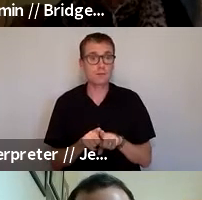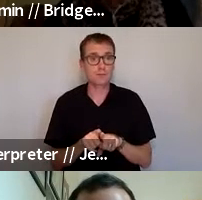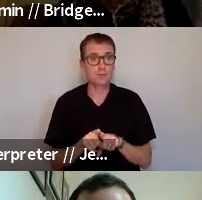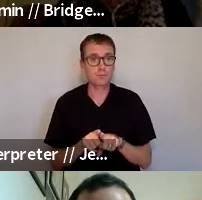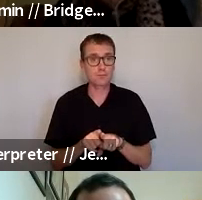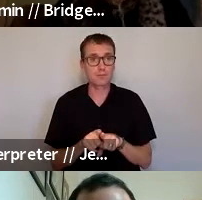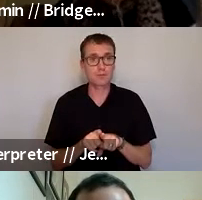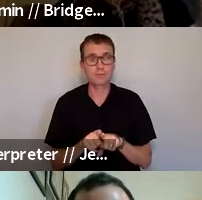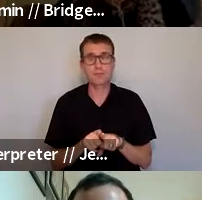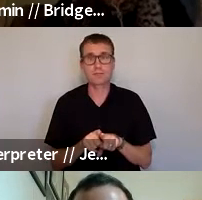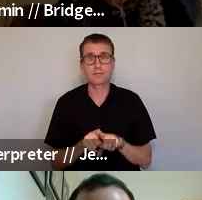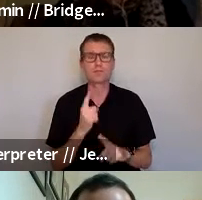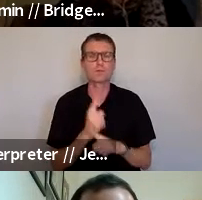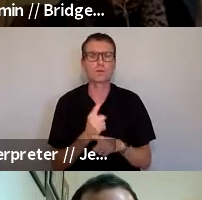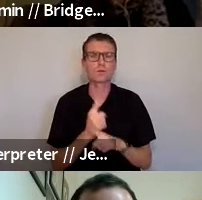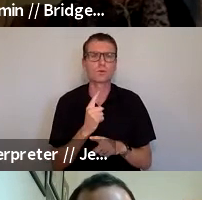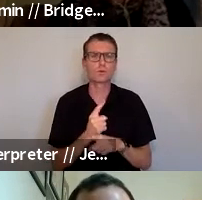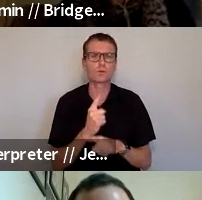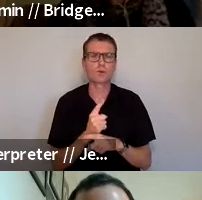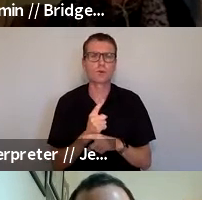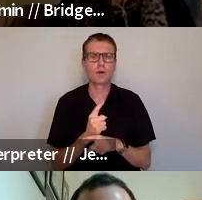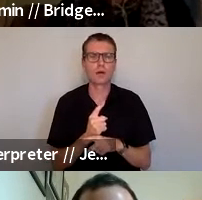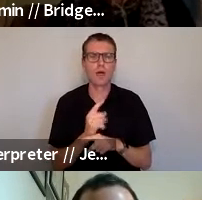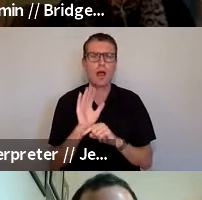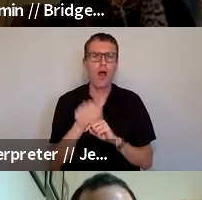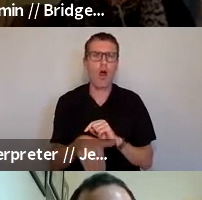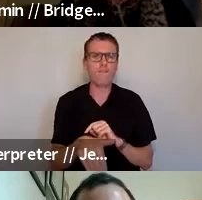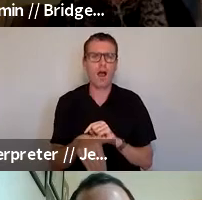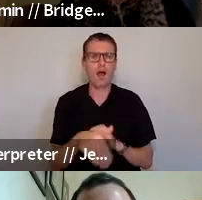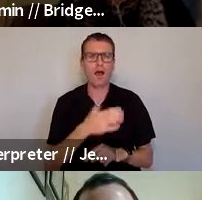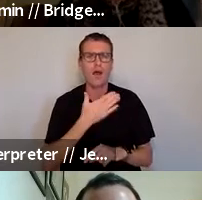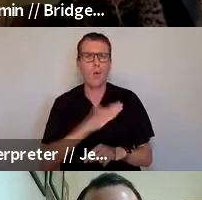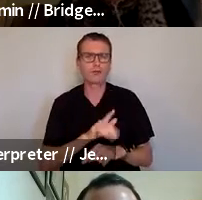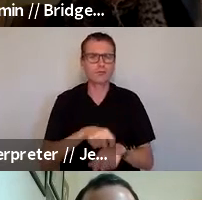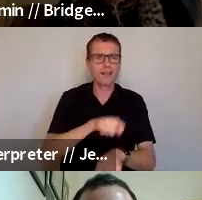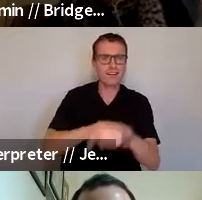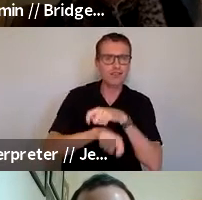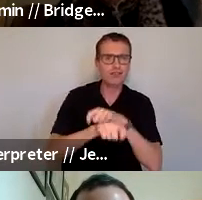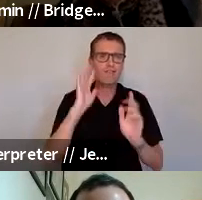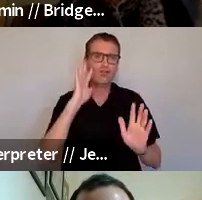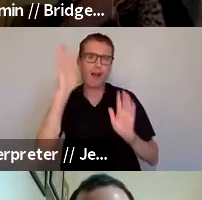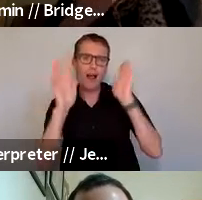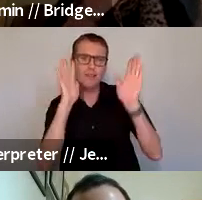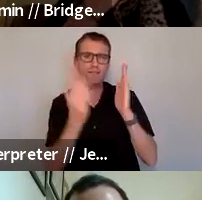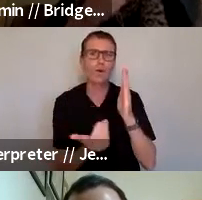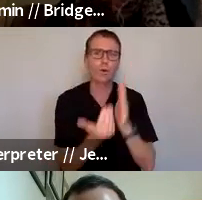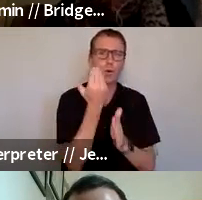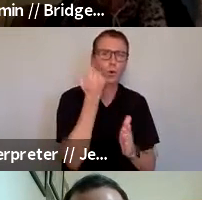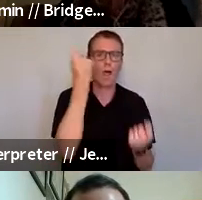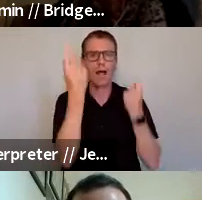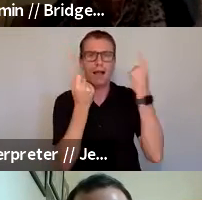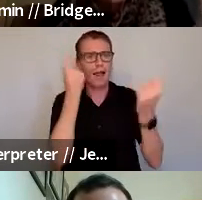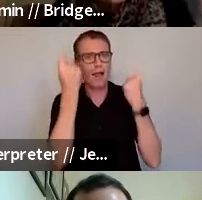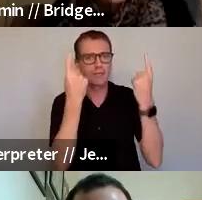in terms of holding on to the spirit of initiative and exploration. It would be amazing